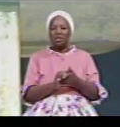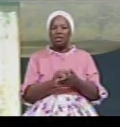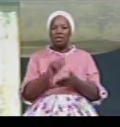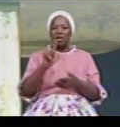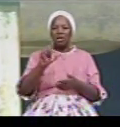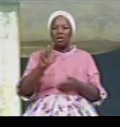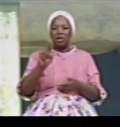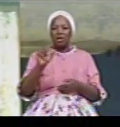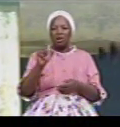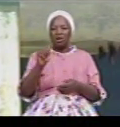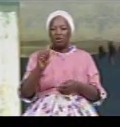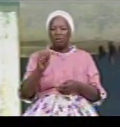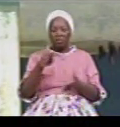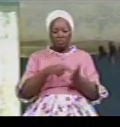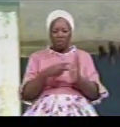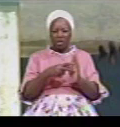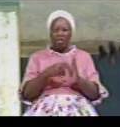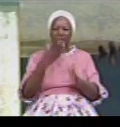"inordinate desire,"